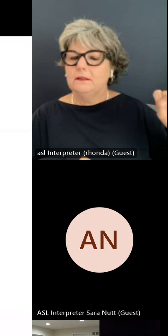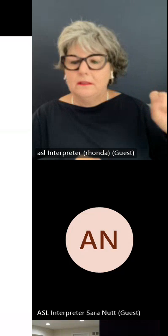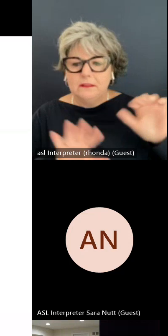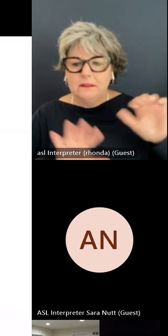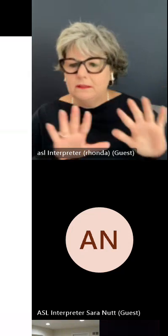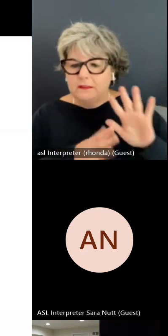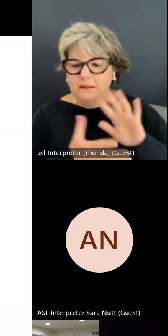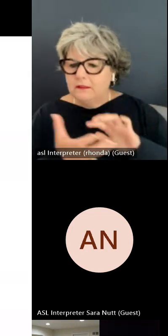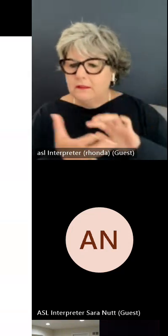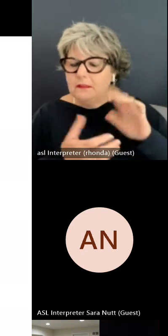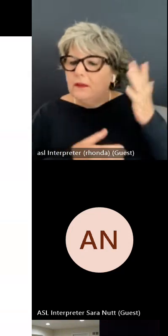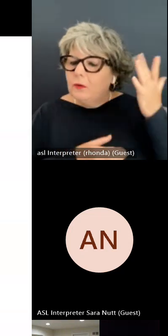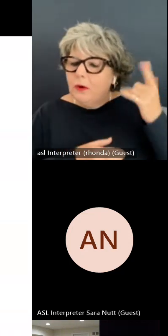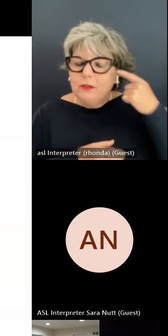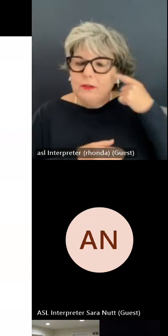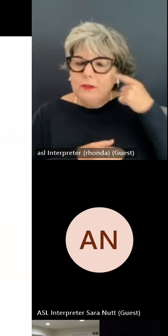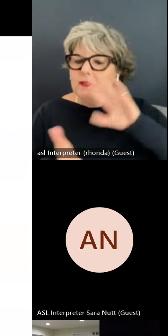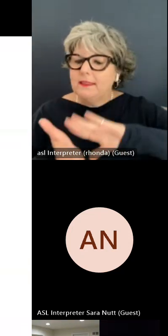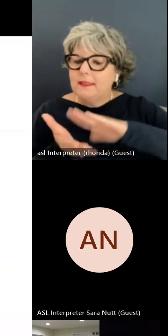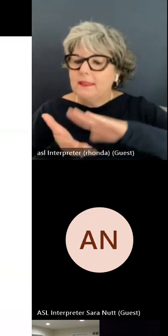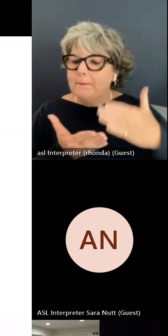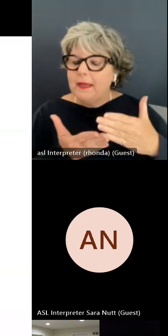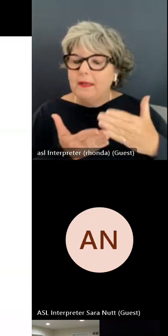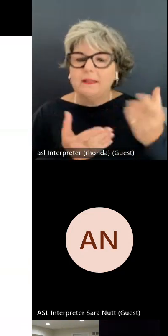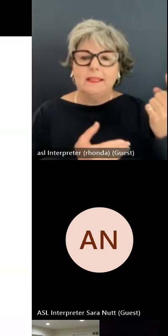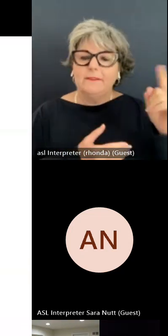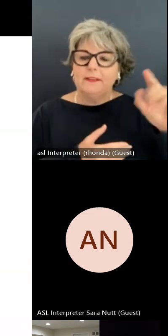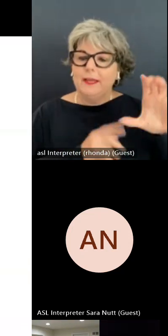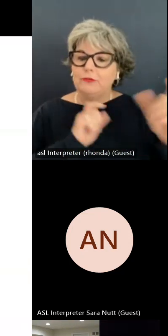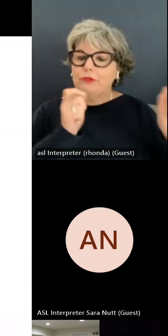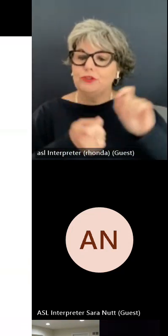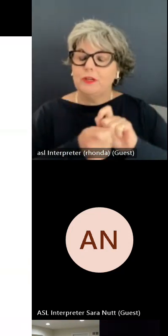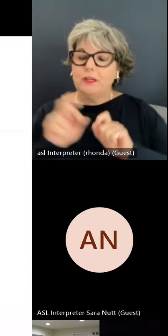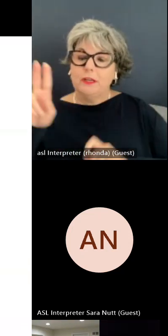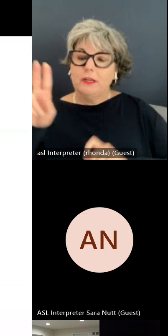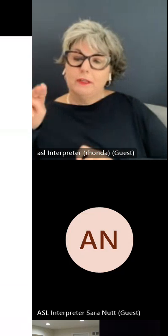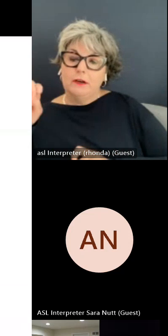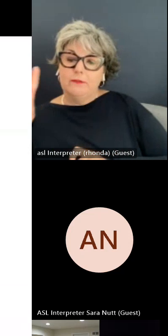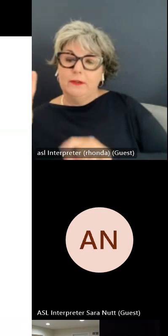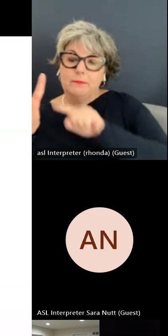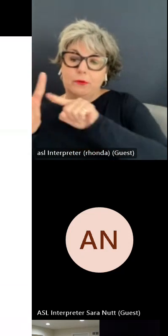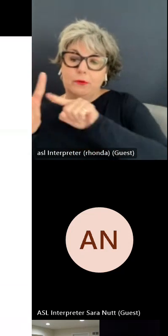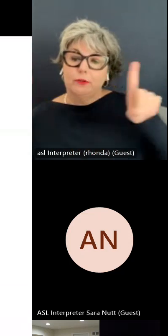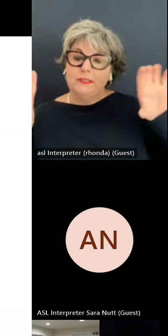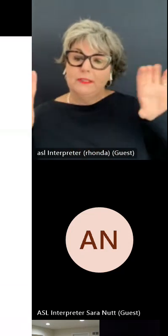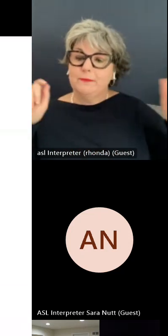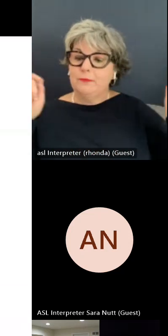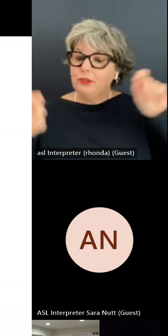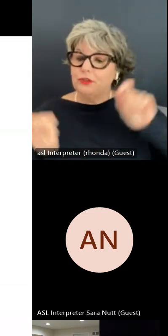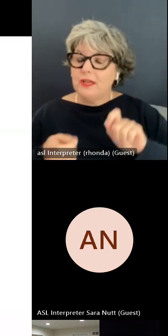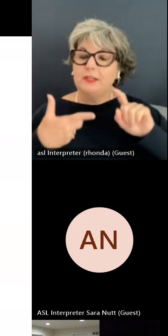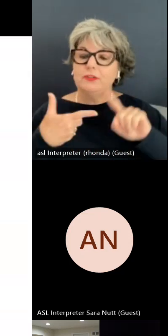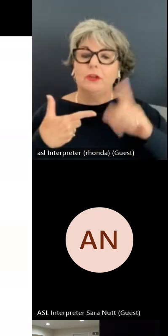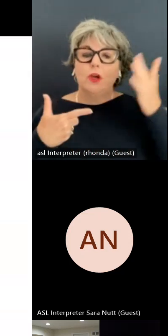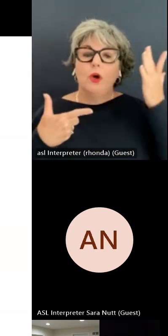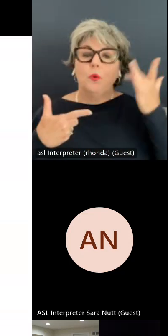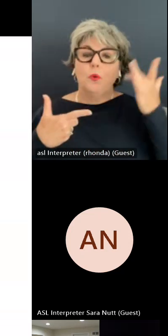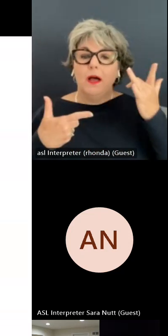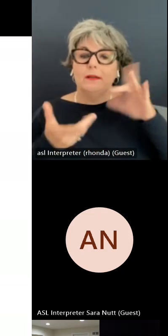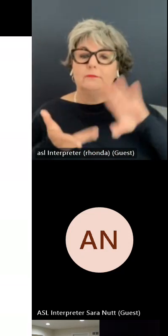ask, why do you think the amount in 1100 changed from November to December? And why is this amount precluded